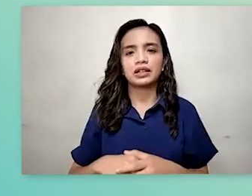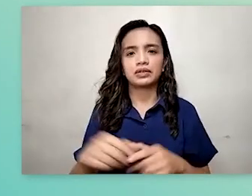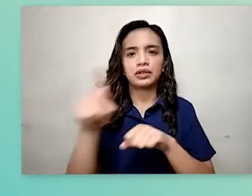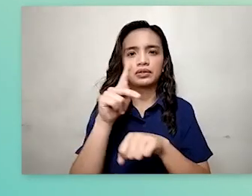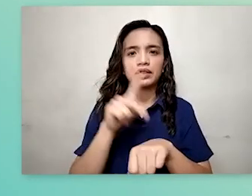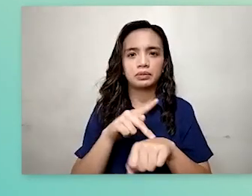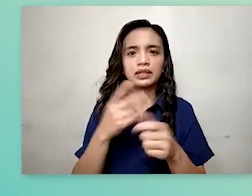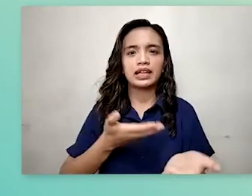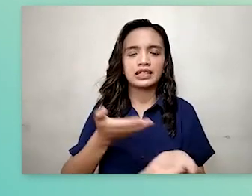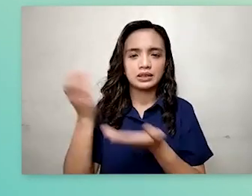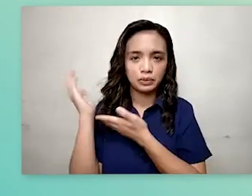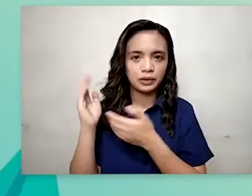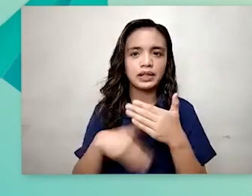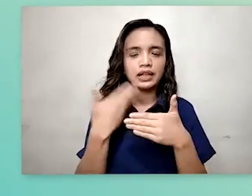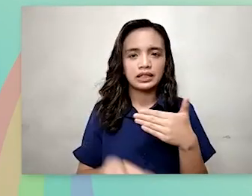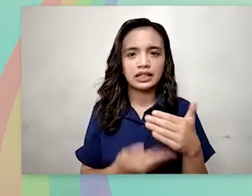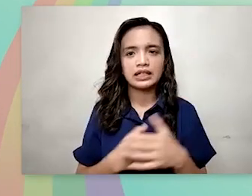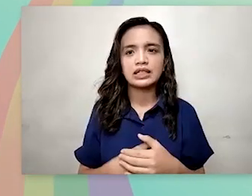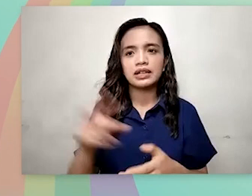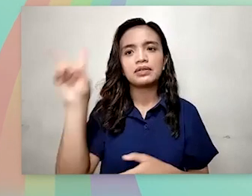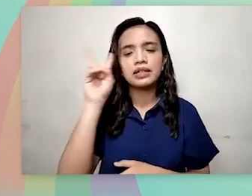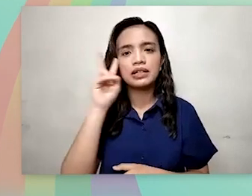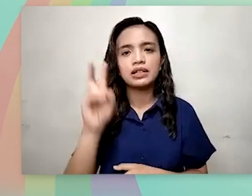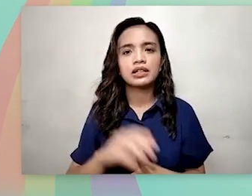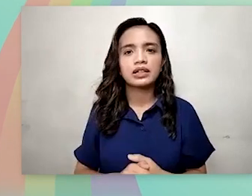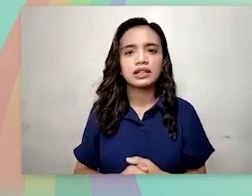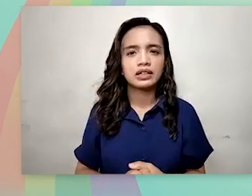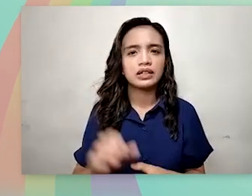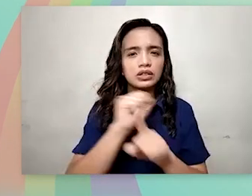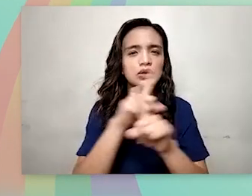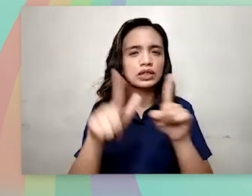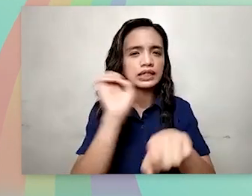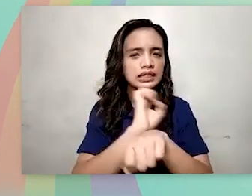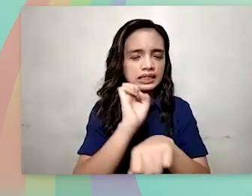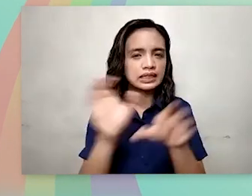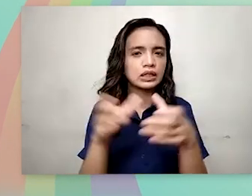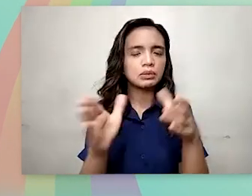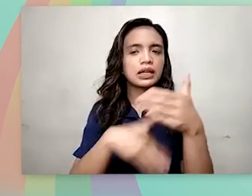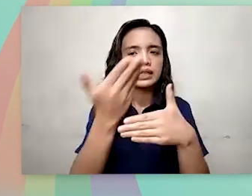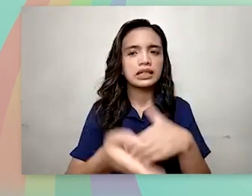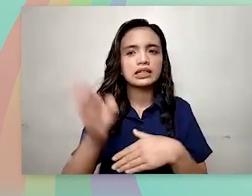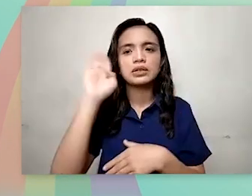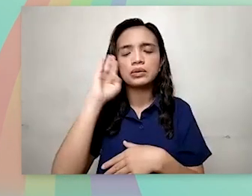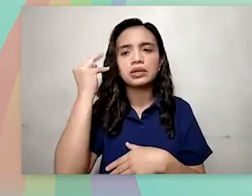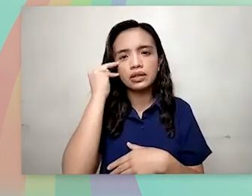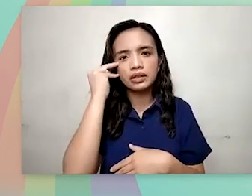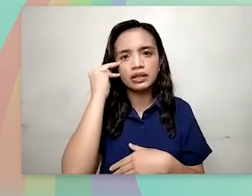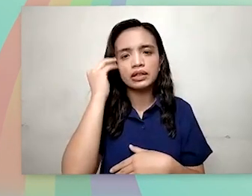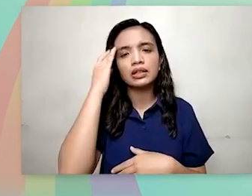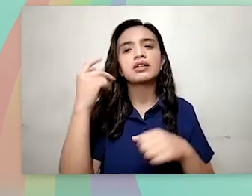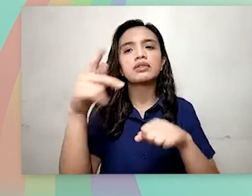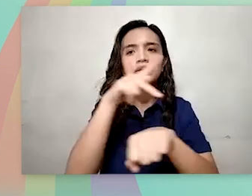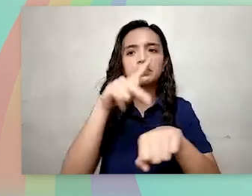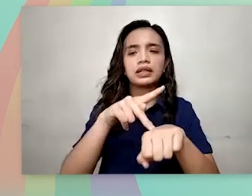Exporters Confederation, Thank Inc., you as well. or PhilExport, Mr. Vince Rapisira of SEDPI Group of Social Enterprises, and of course, Mr. Butch